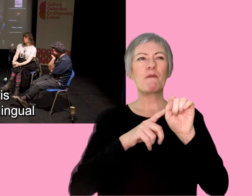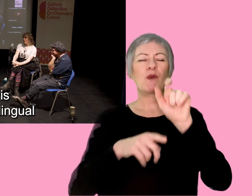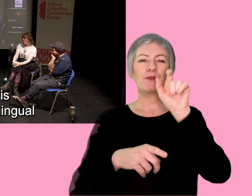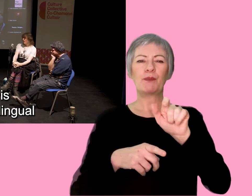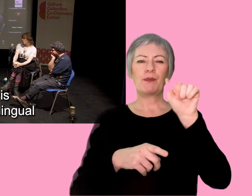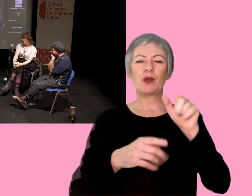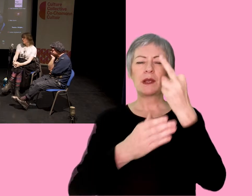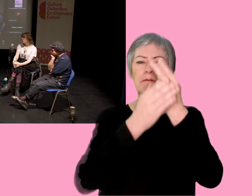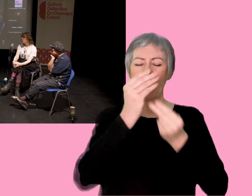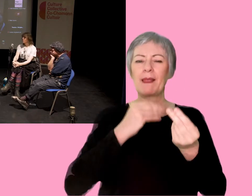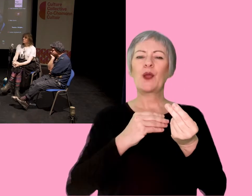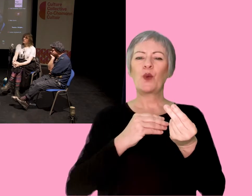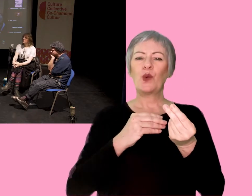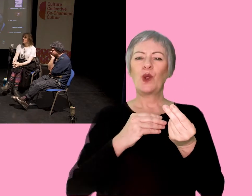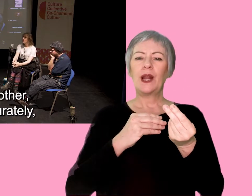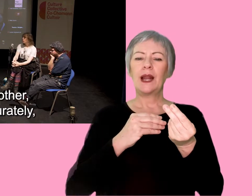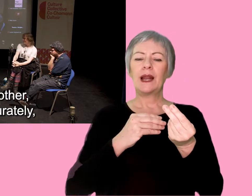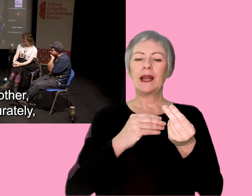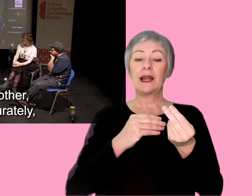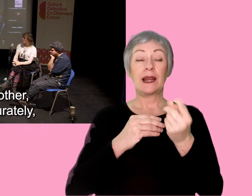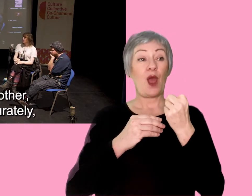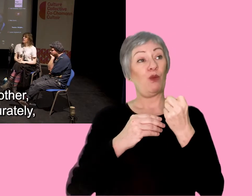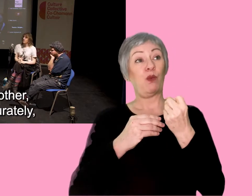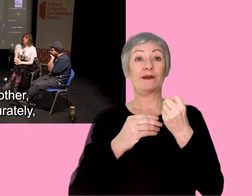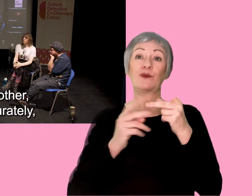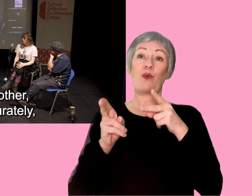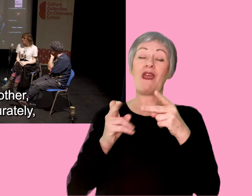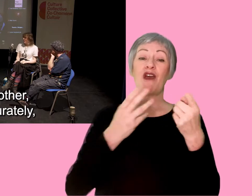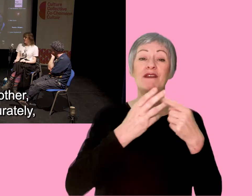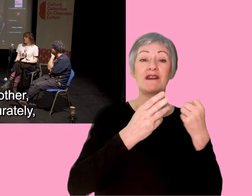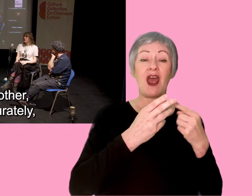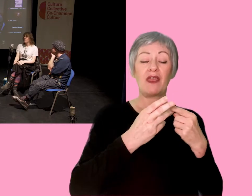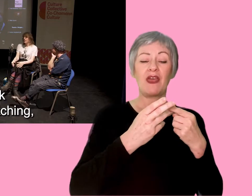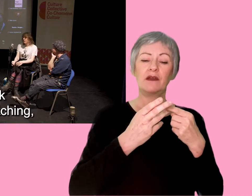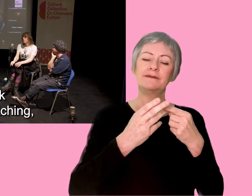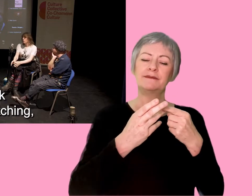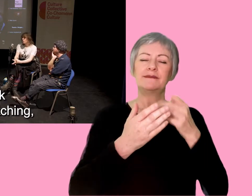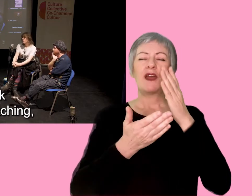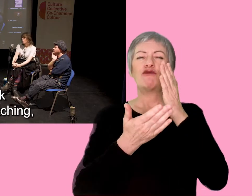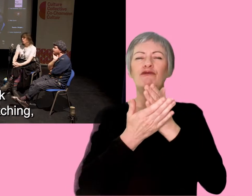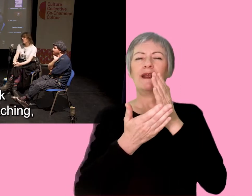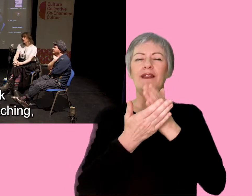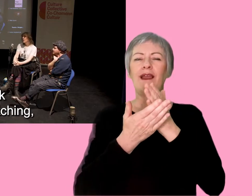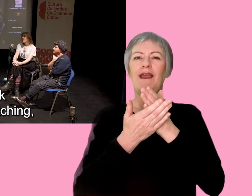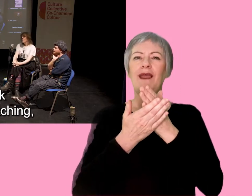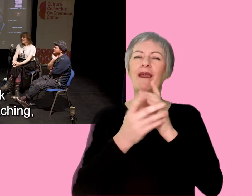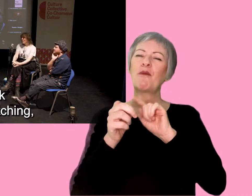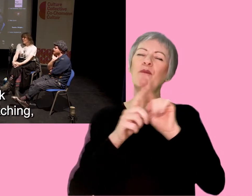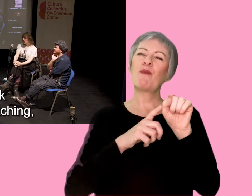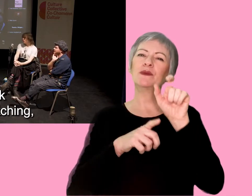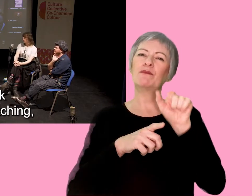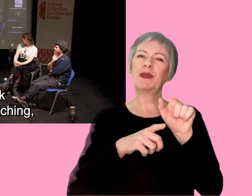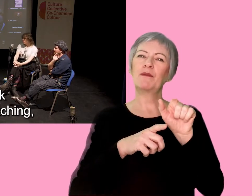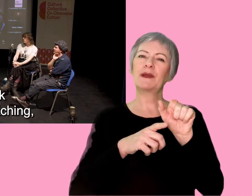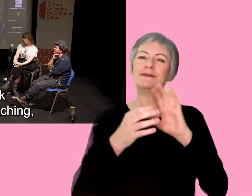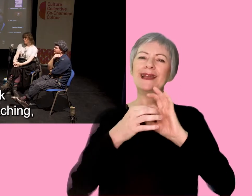are bilingual in one sense or another, or maybe more accurately, I think most folk engage